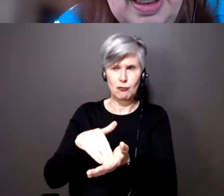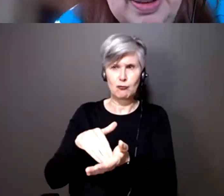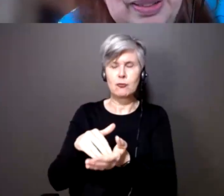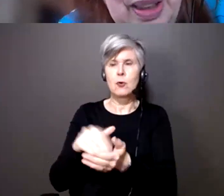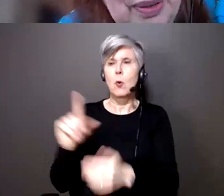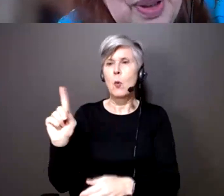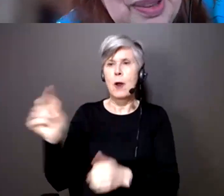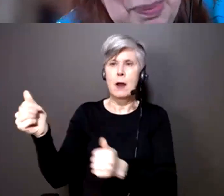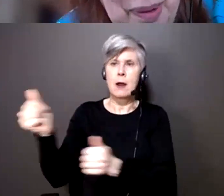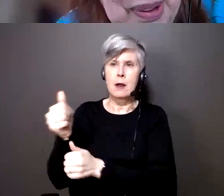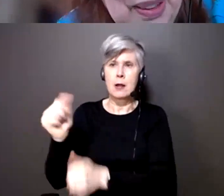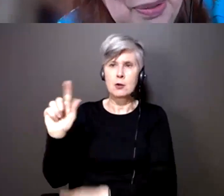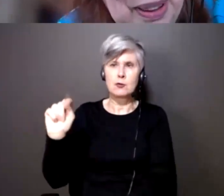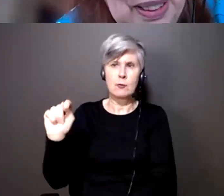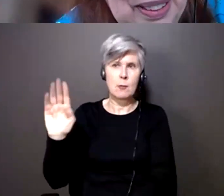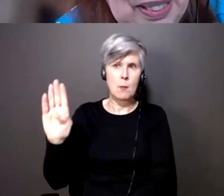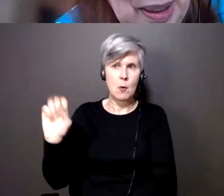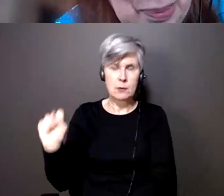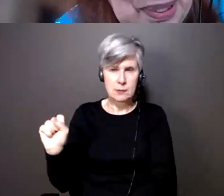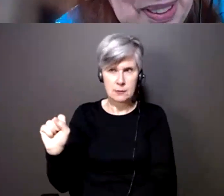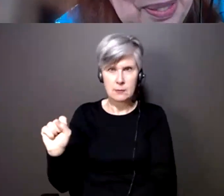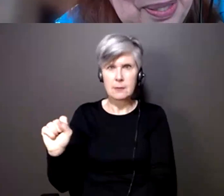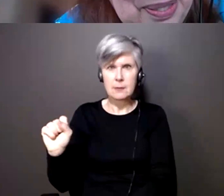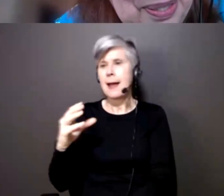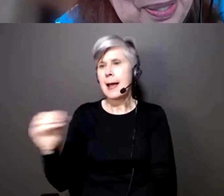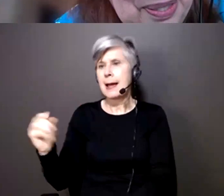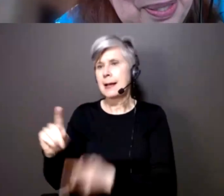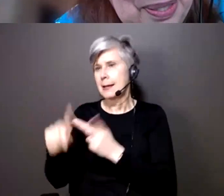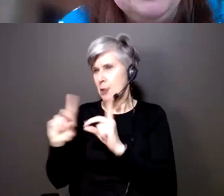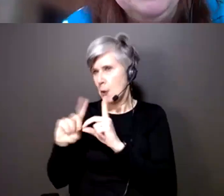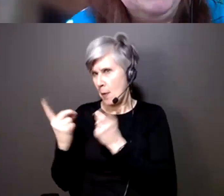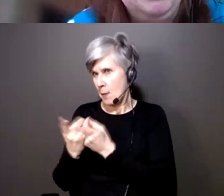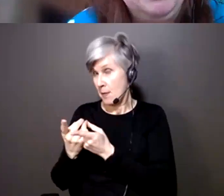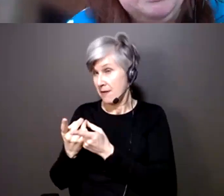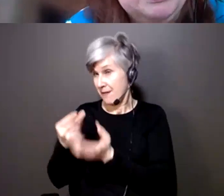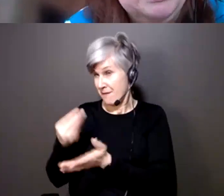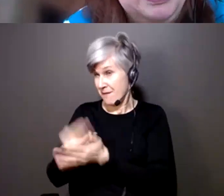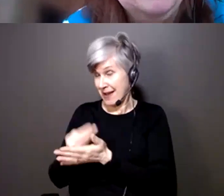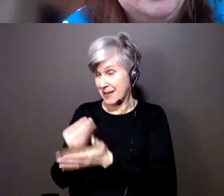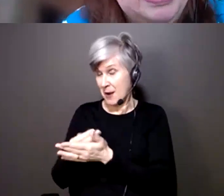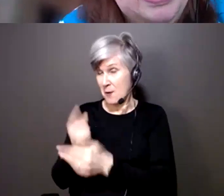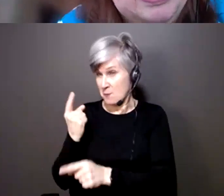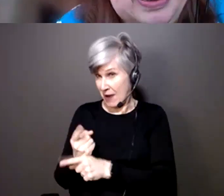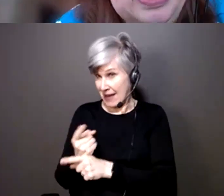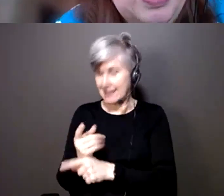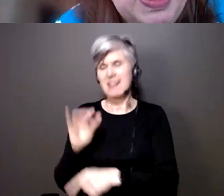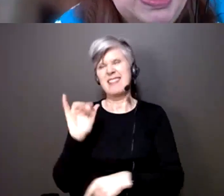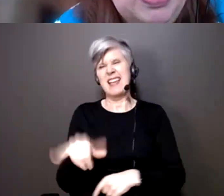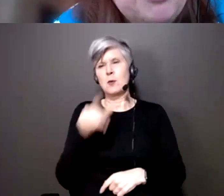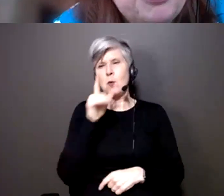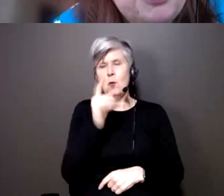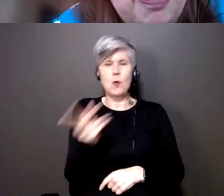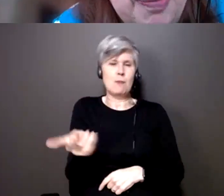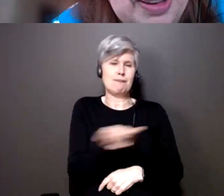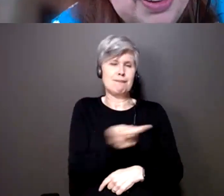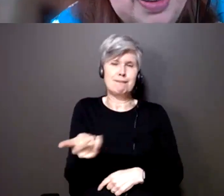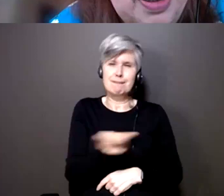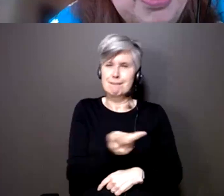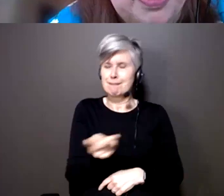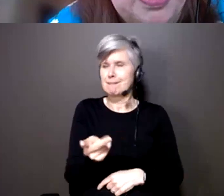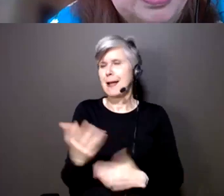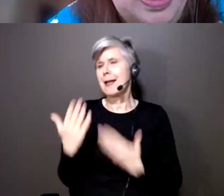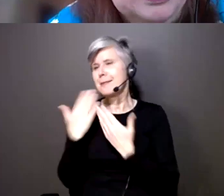Secretariat, along with the Department of Finance, I believe, right? So Elizabeth Ellis and Dana Kenny, thank you so